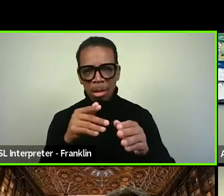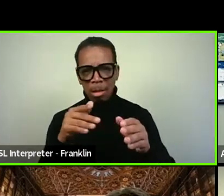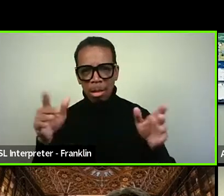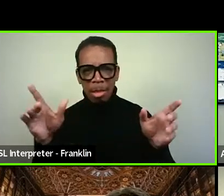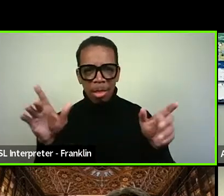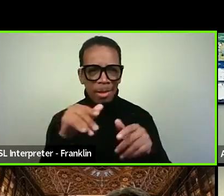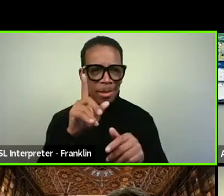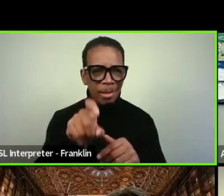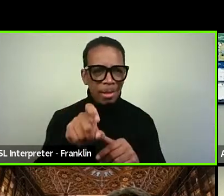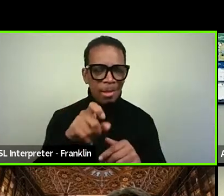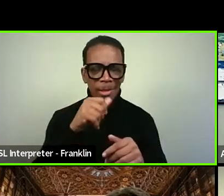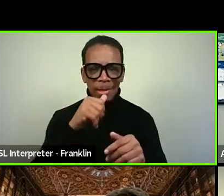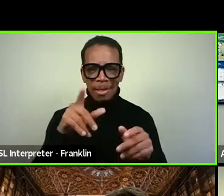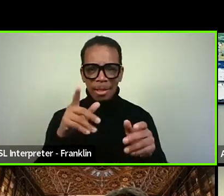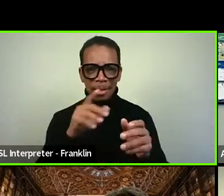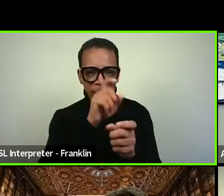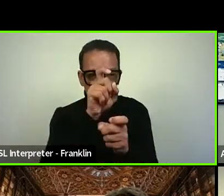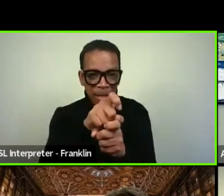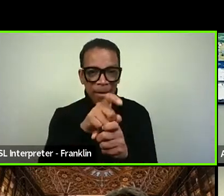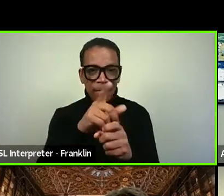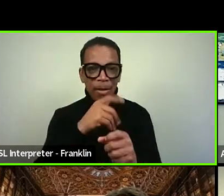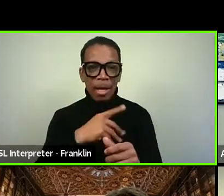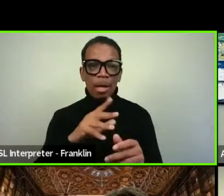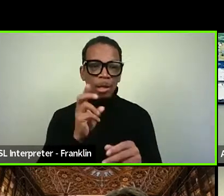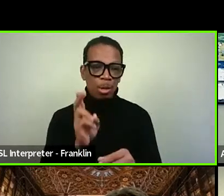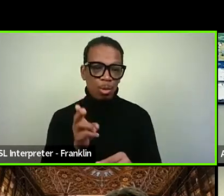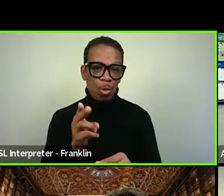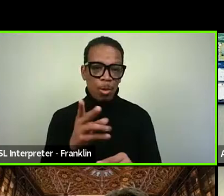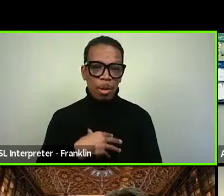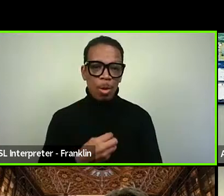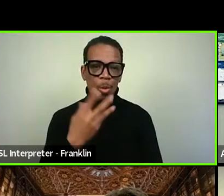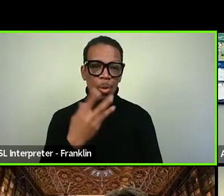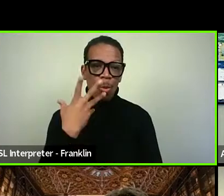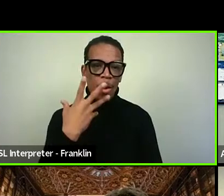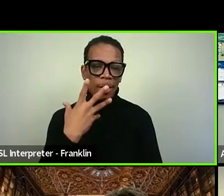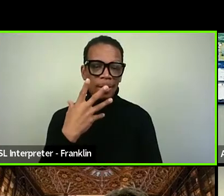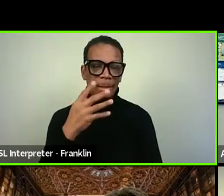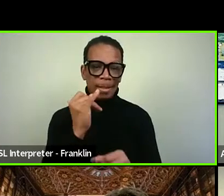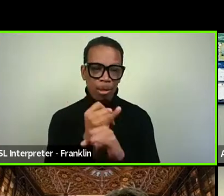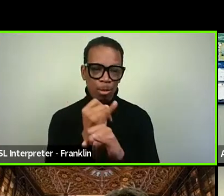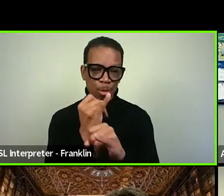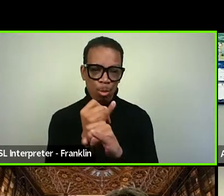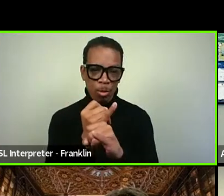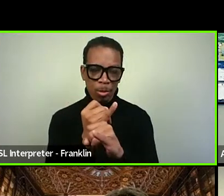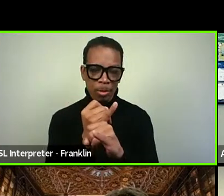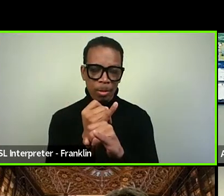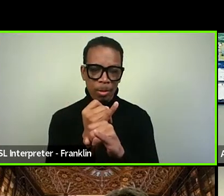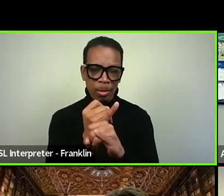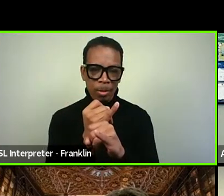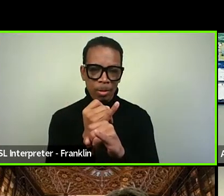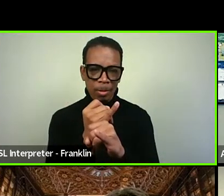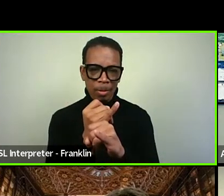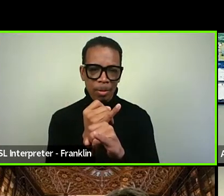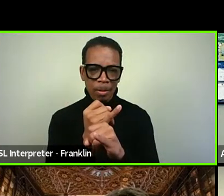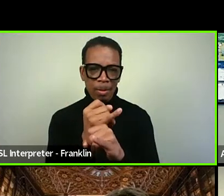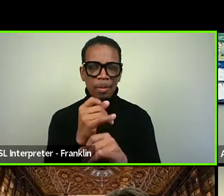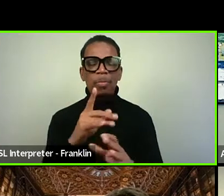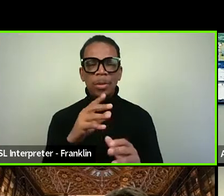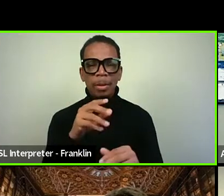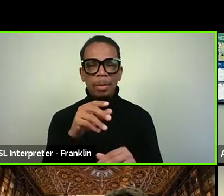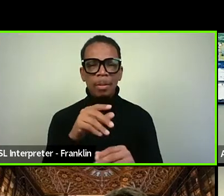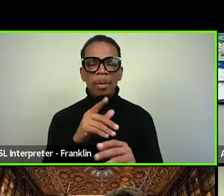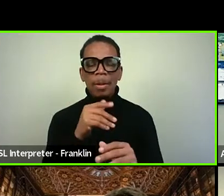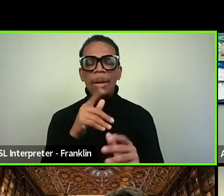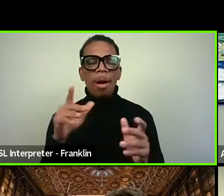and particularly at historically white institutions and predominantly white institutions, right? For me, all